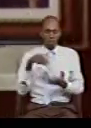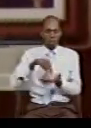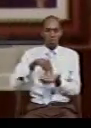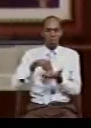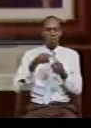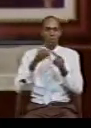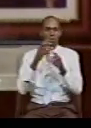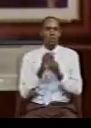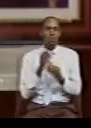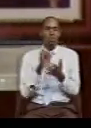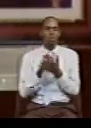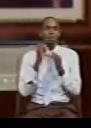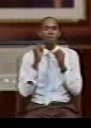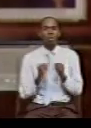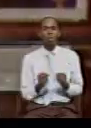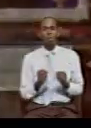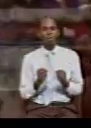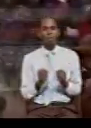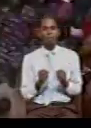power. Power.